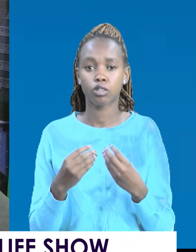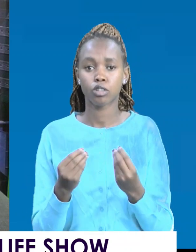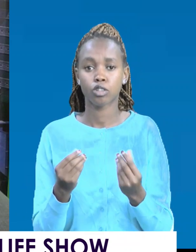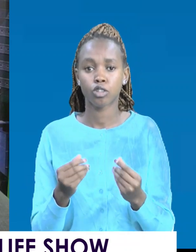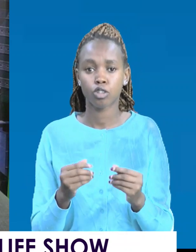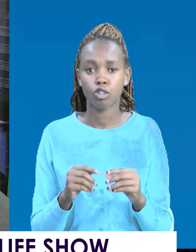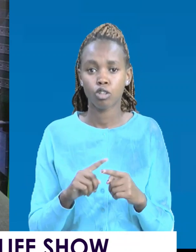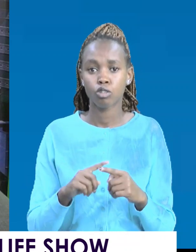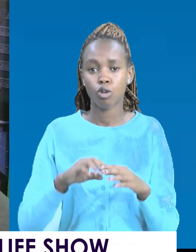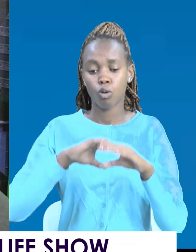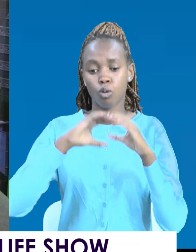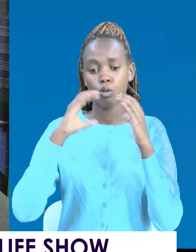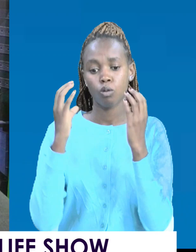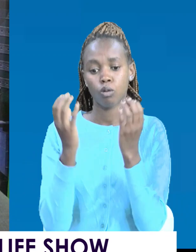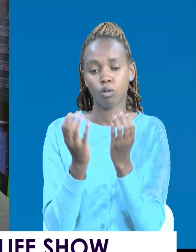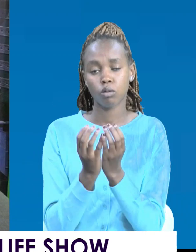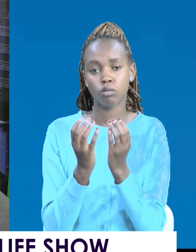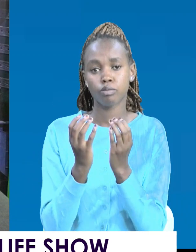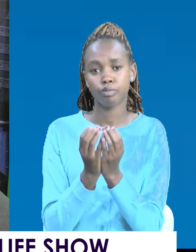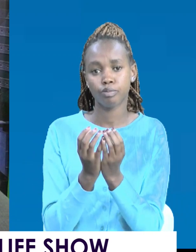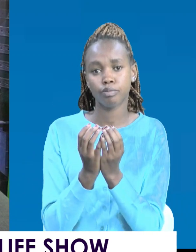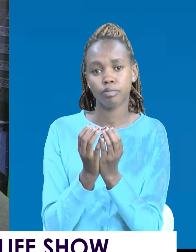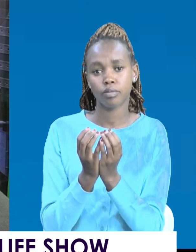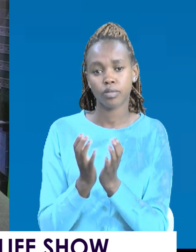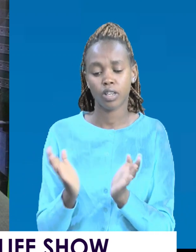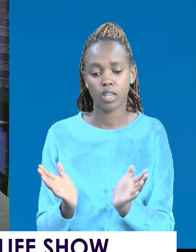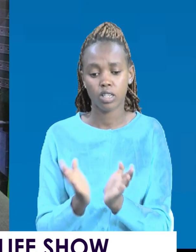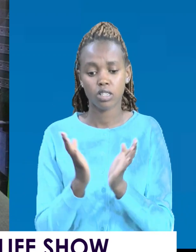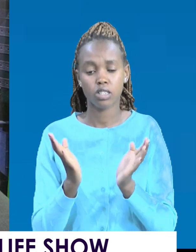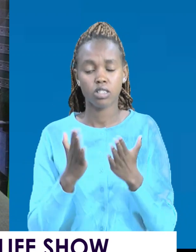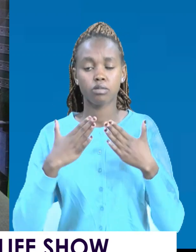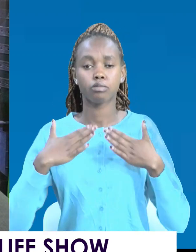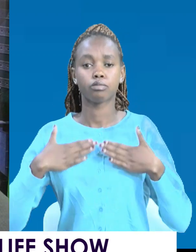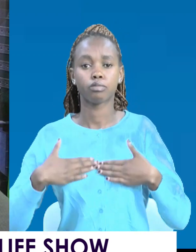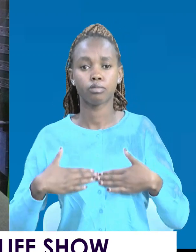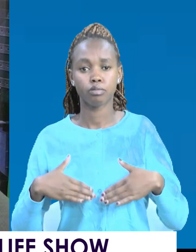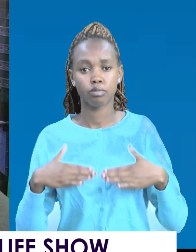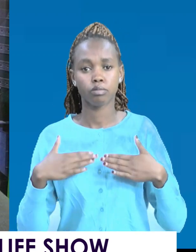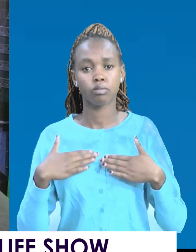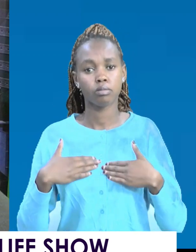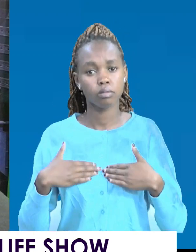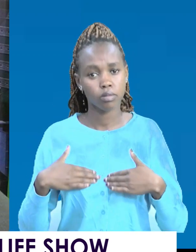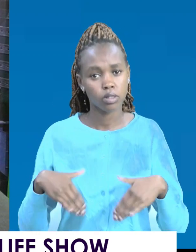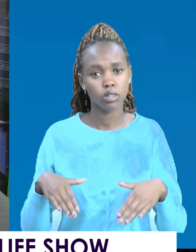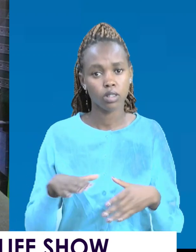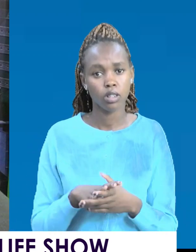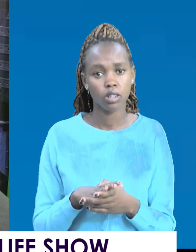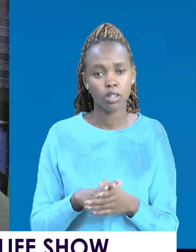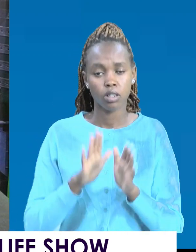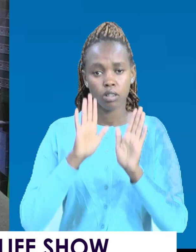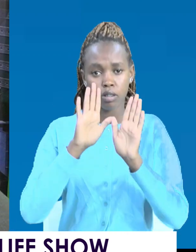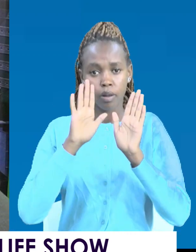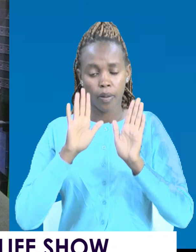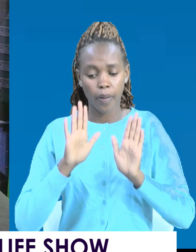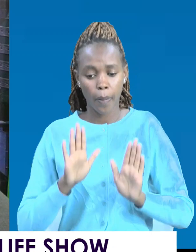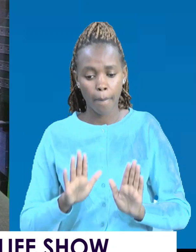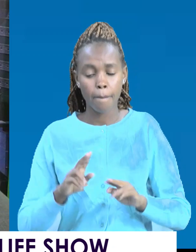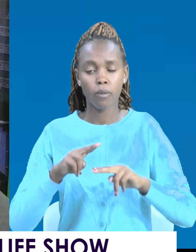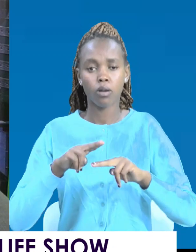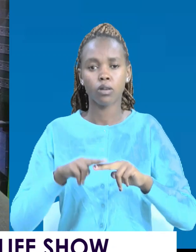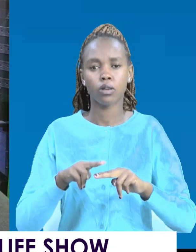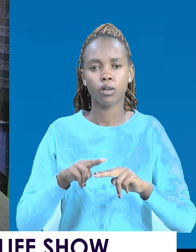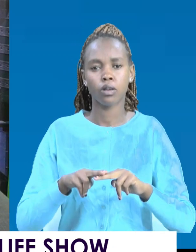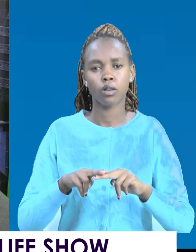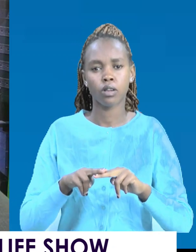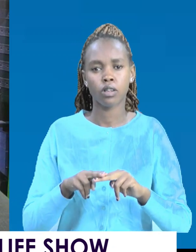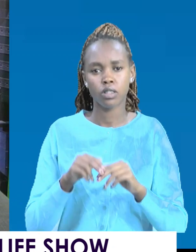you confront people, study people, when you confront issues, it is important for you to sit at your desk